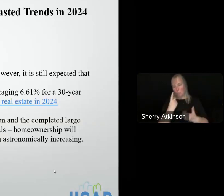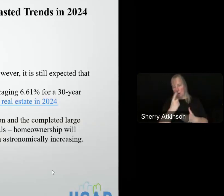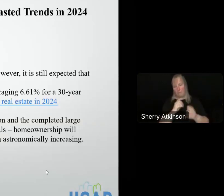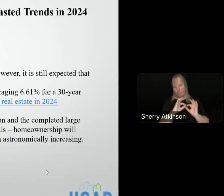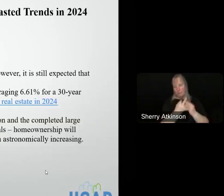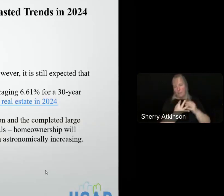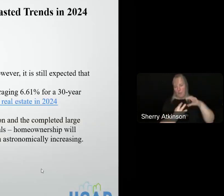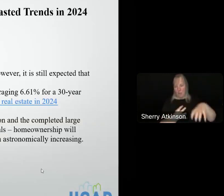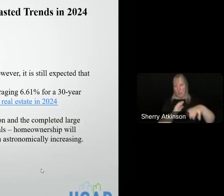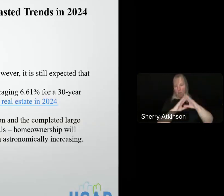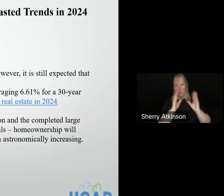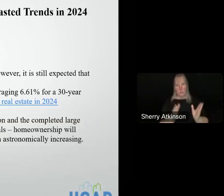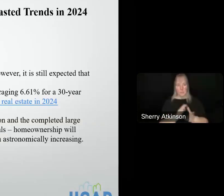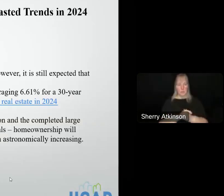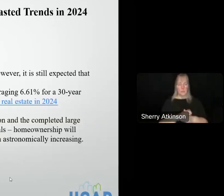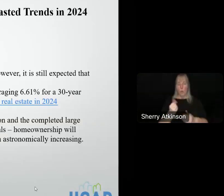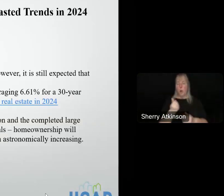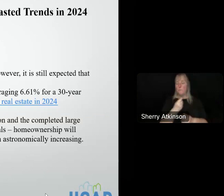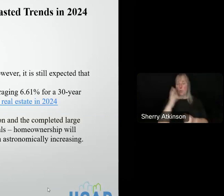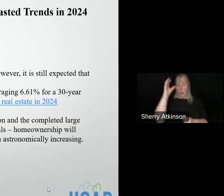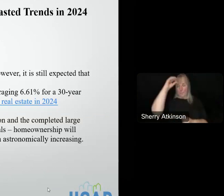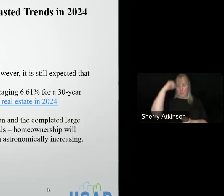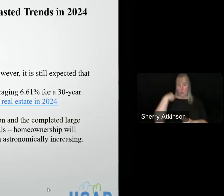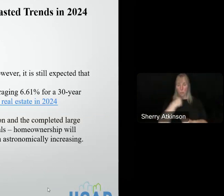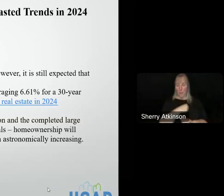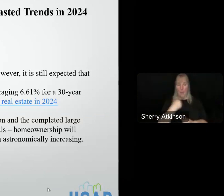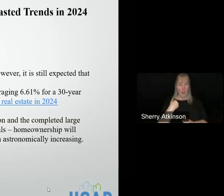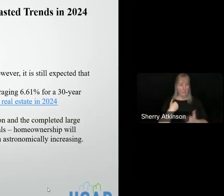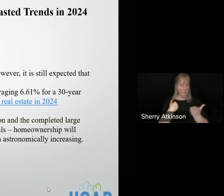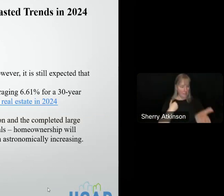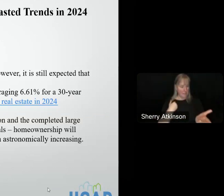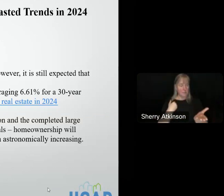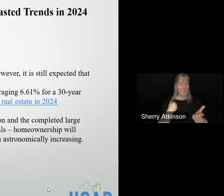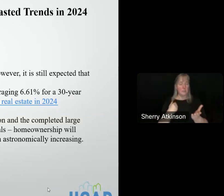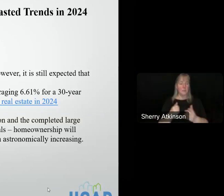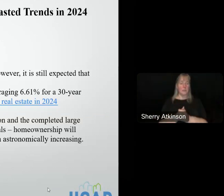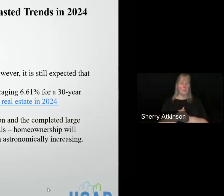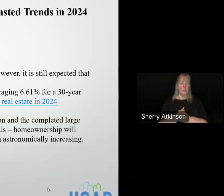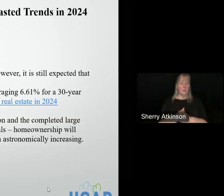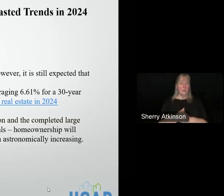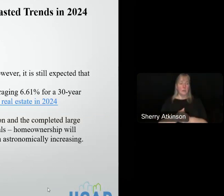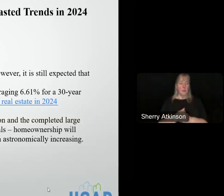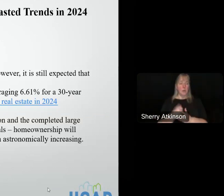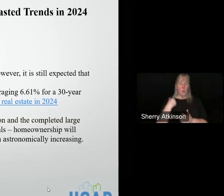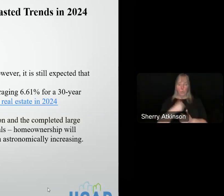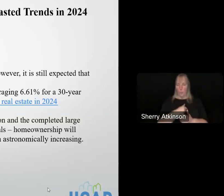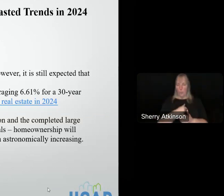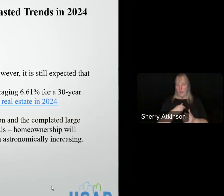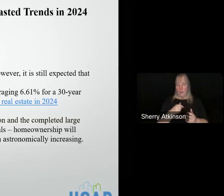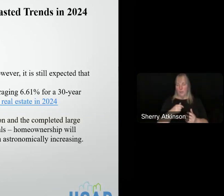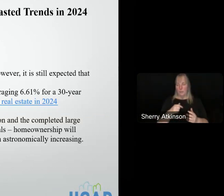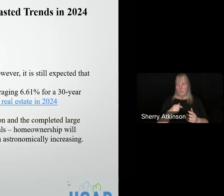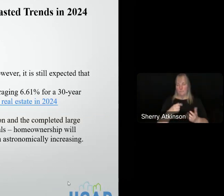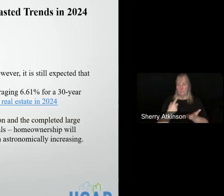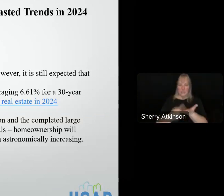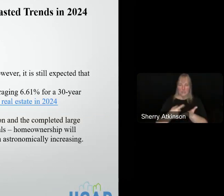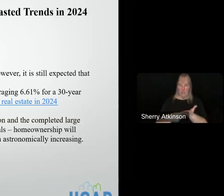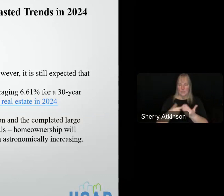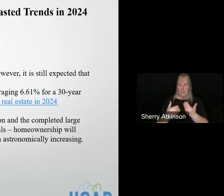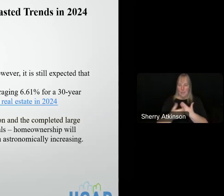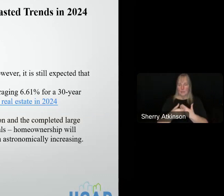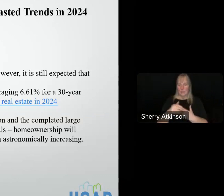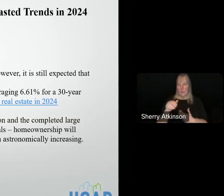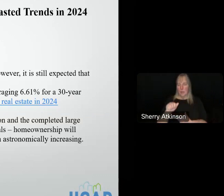So just a few opinions that we have, and this is kind of what we go through at the association on not only the Howard